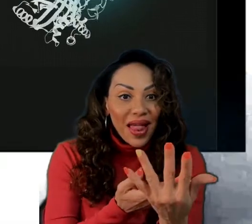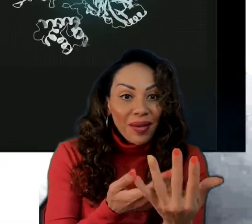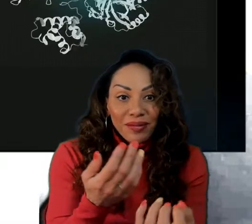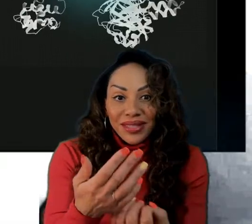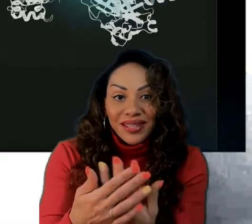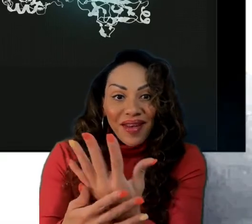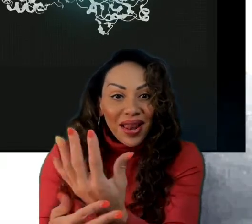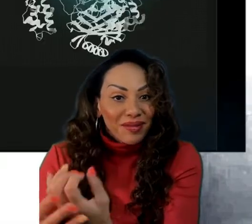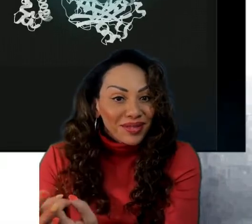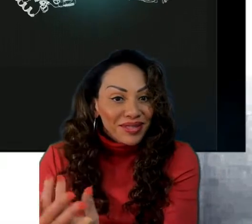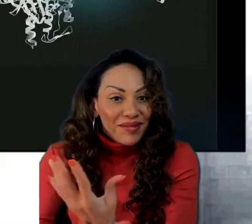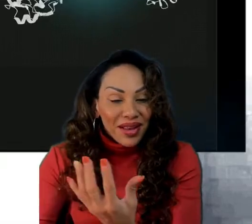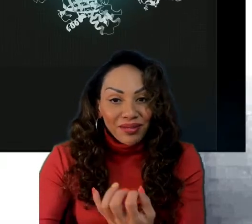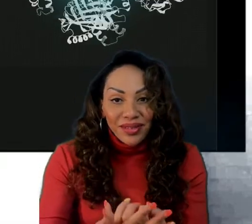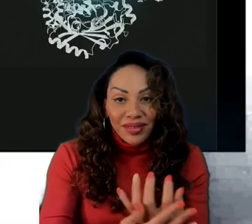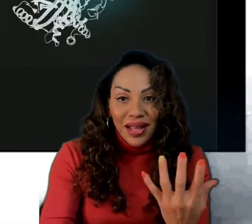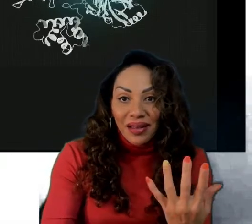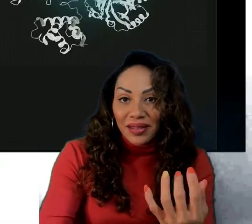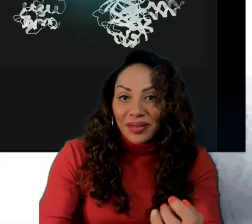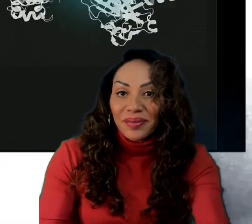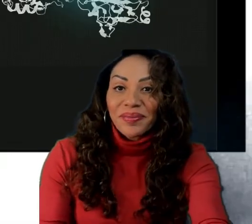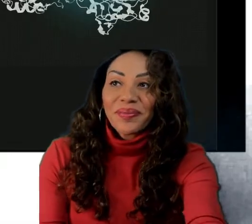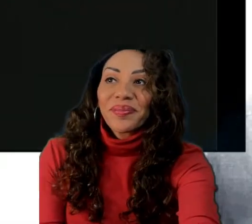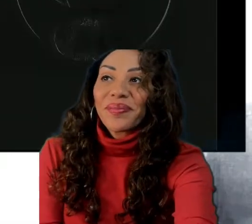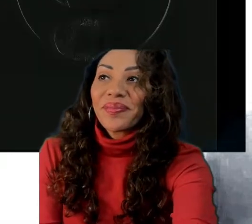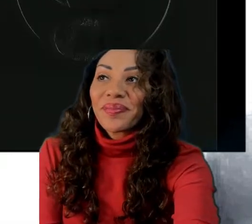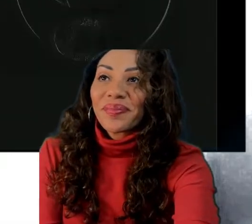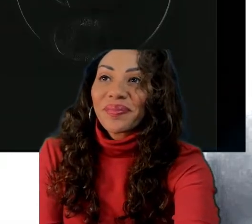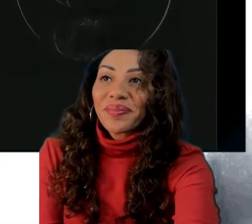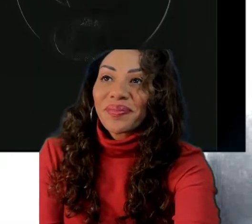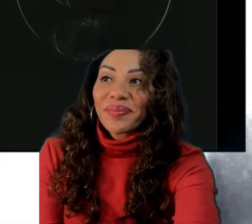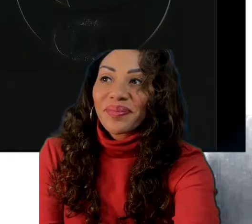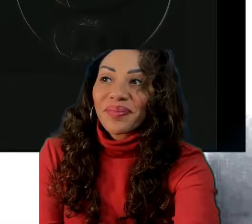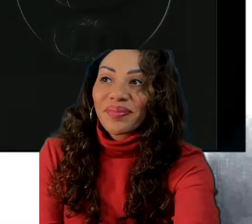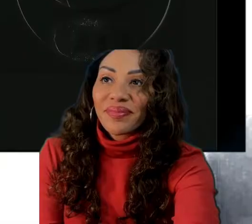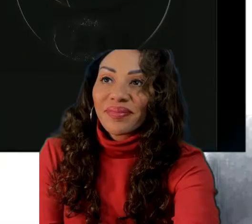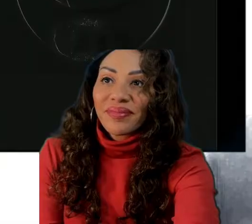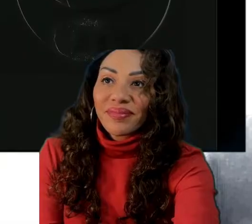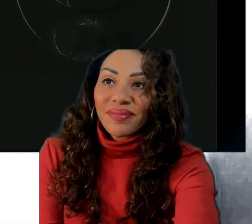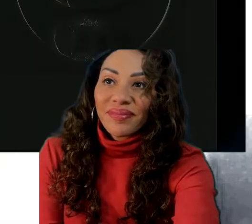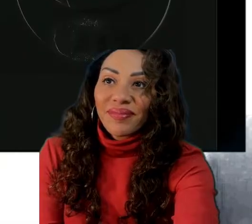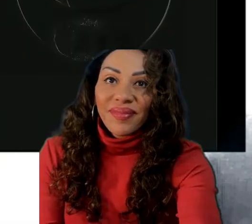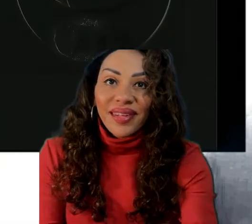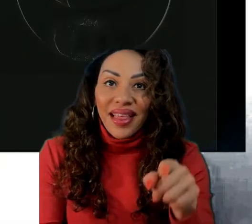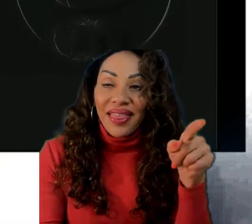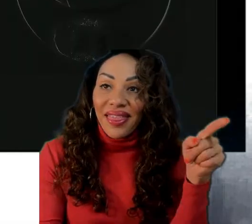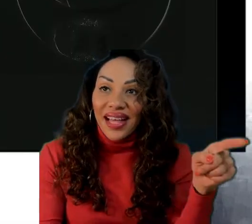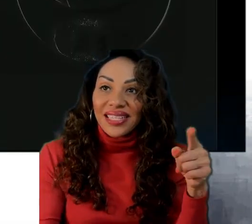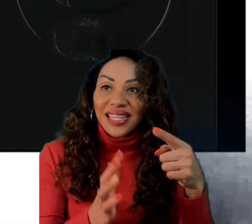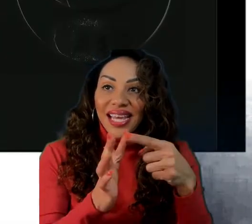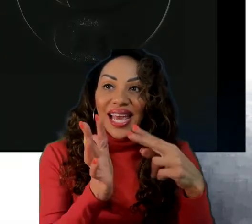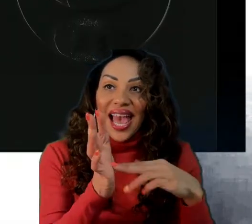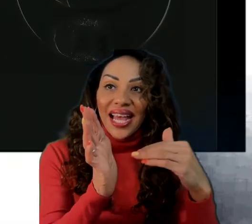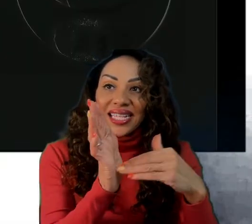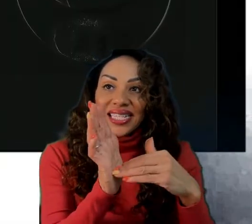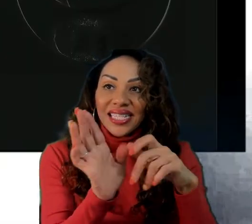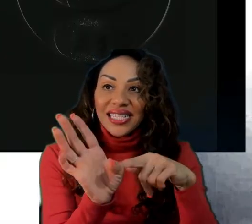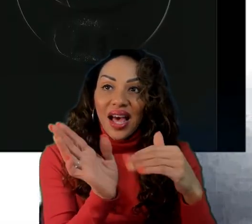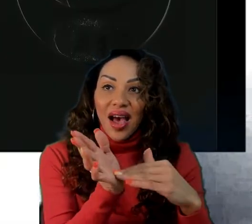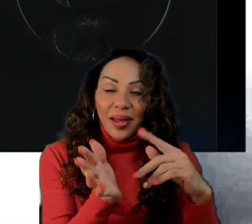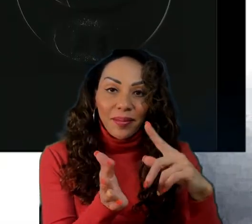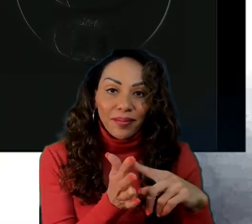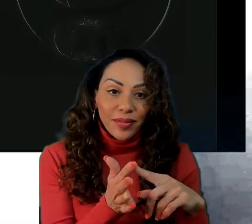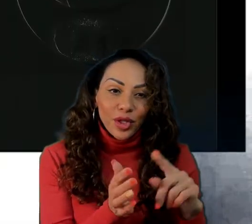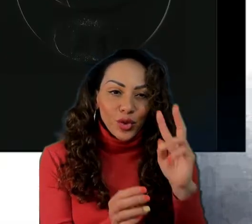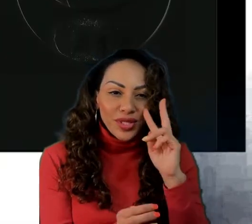So this is that enzyme on the right there. But as we started to work with algae, we